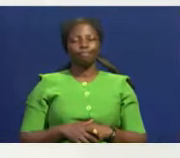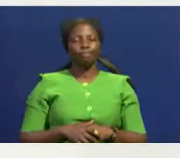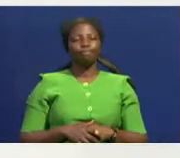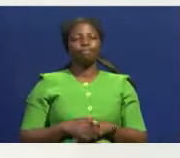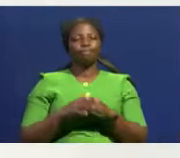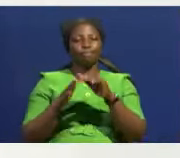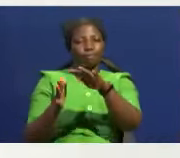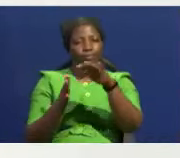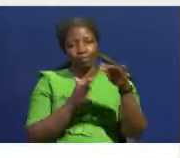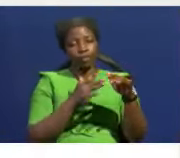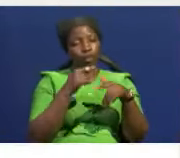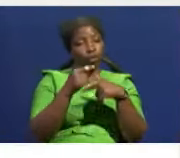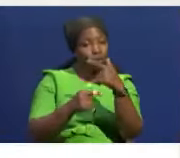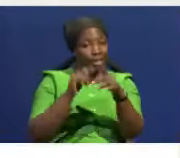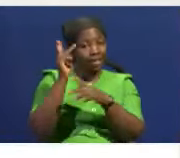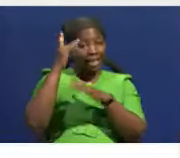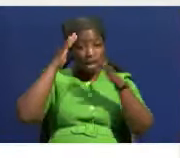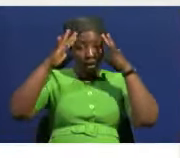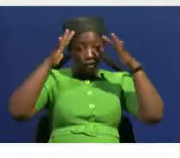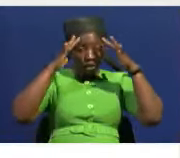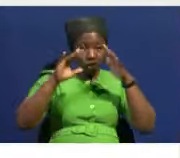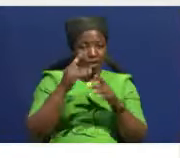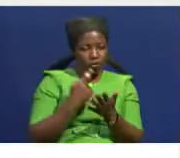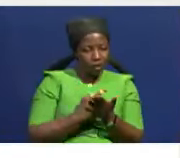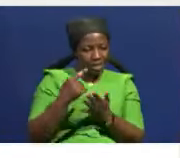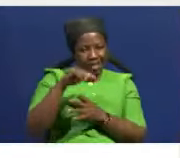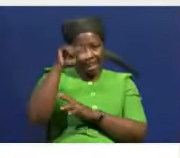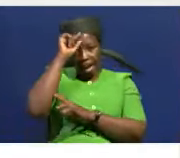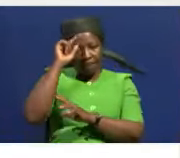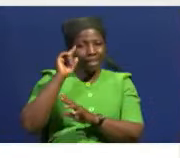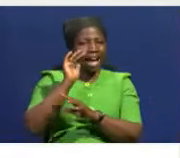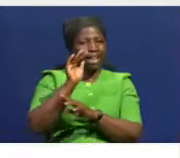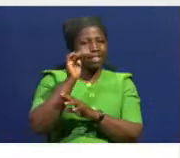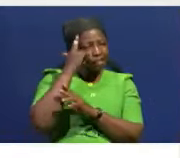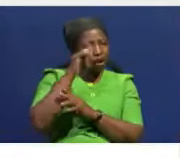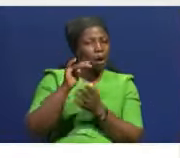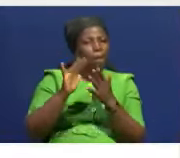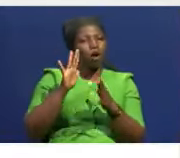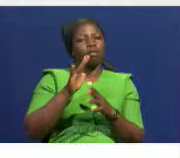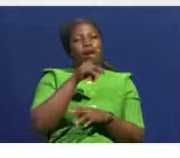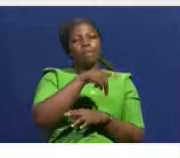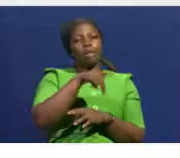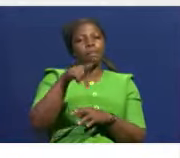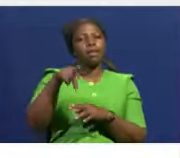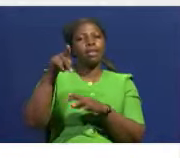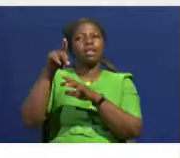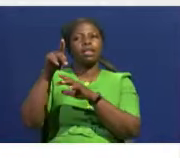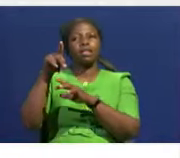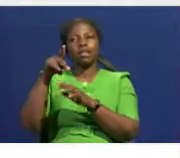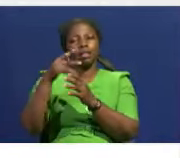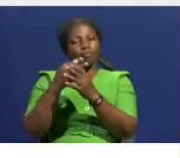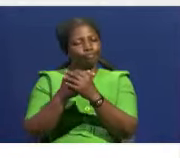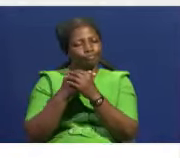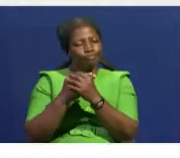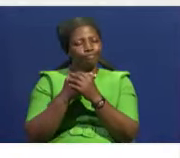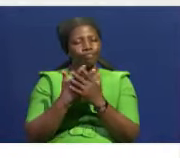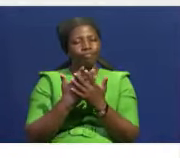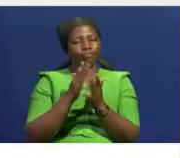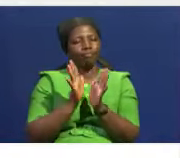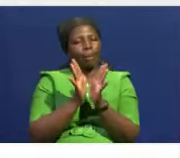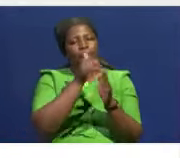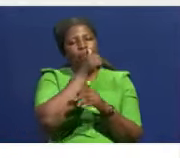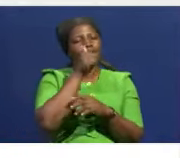Now, on the ongoing Kenya Innovation Week, the government is seeking more public-private partnership to fund research and